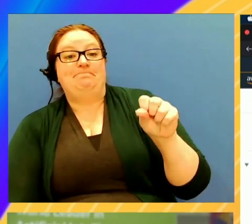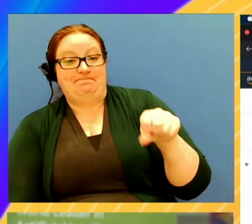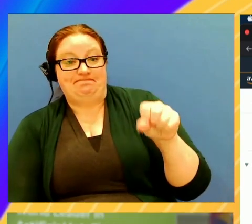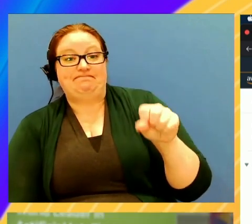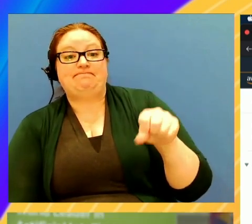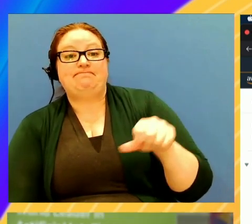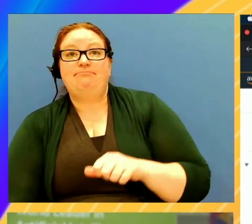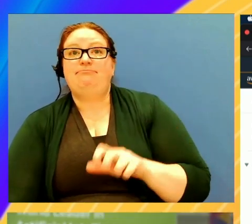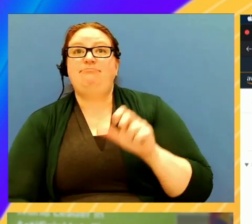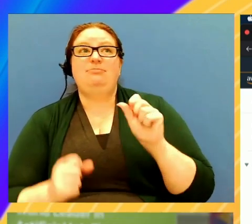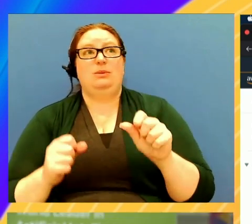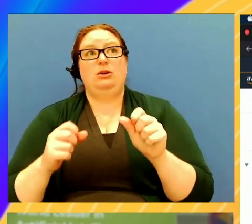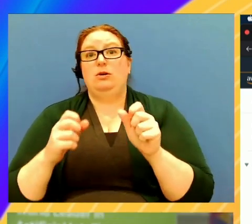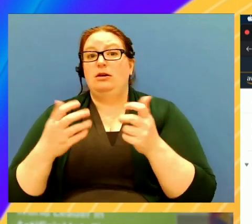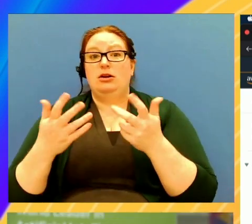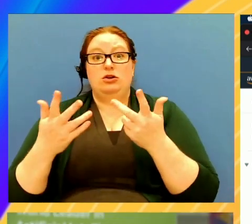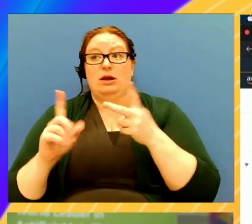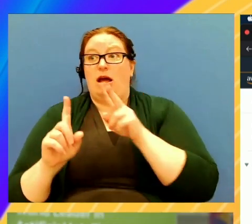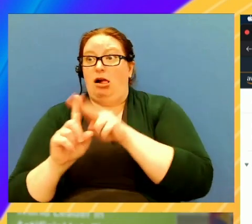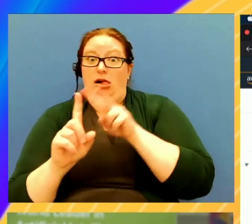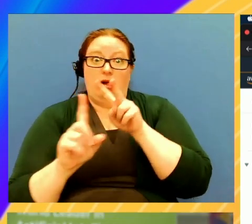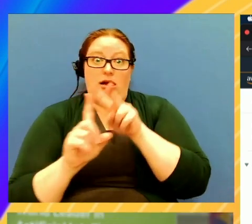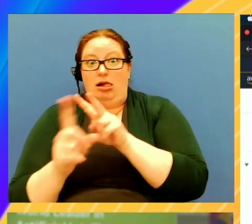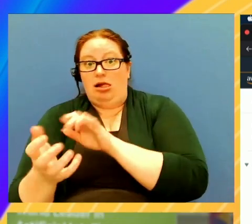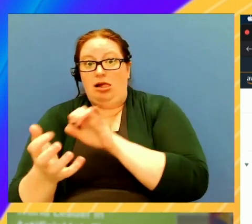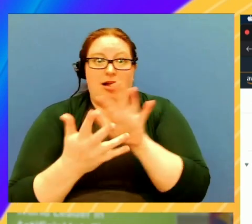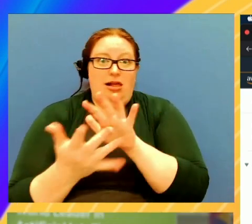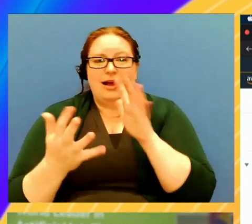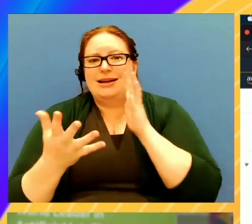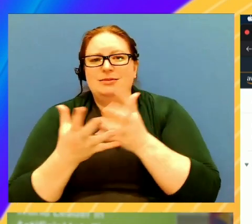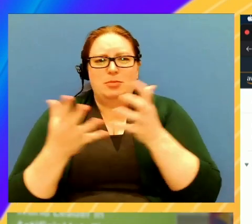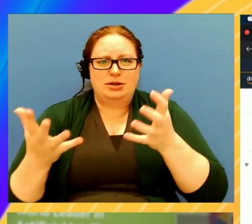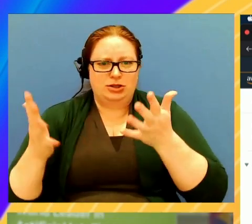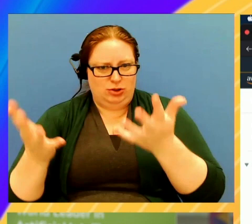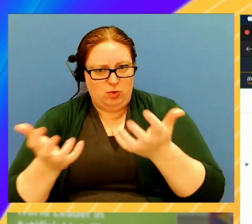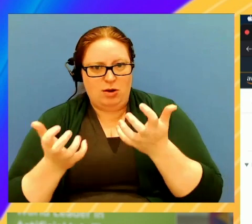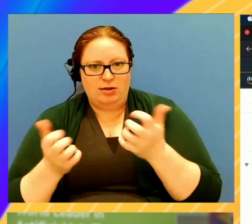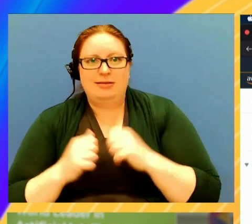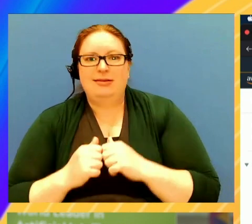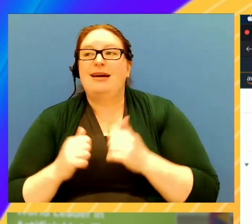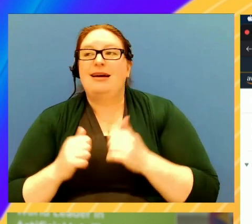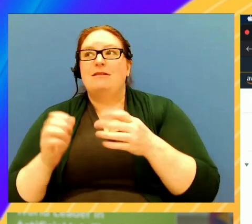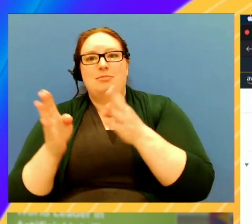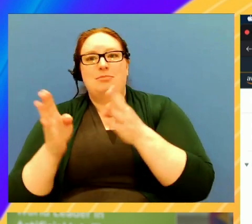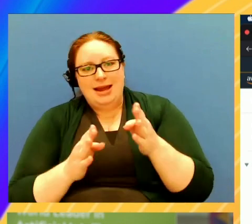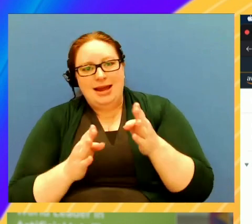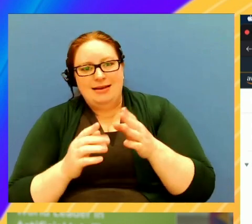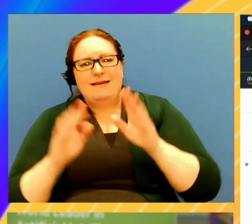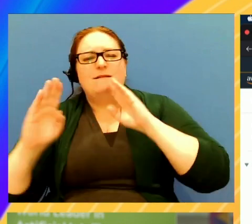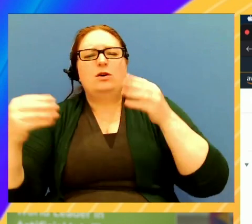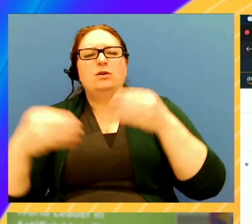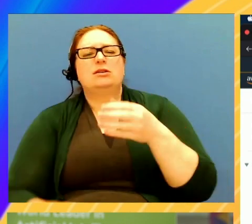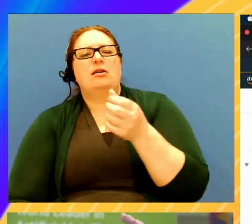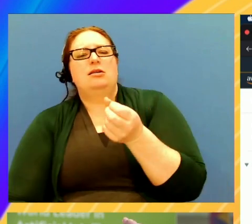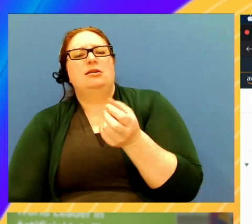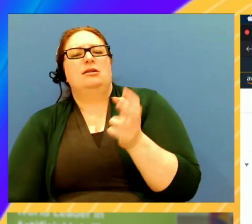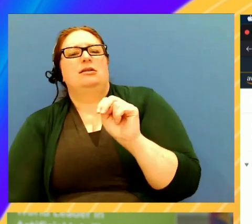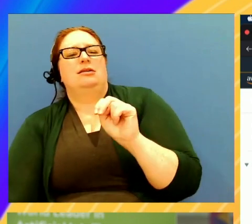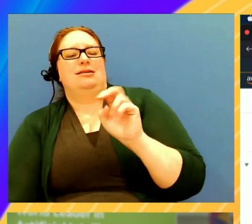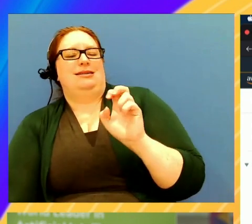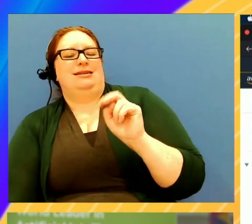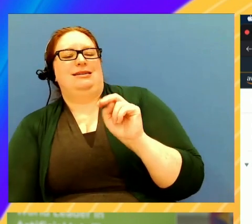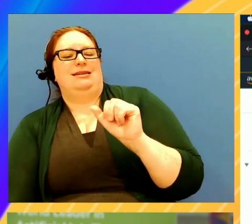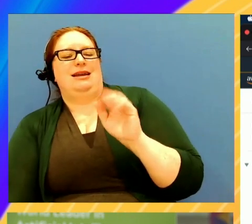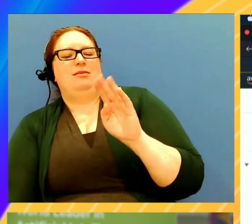can slice this and dice this any way you like. But have a plan exactly, and focus on enabling and securing. Look at security going